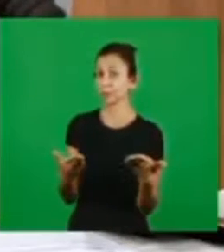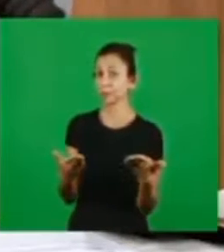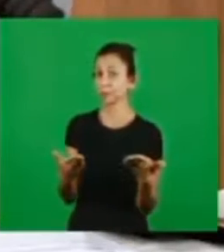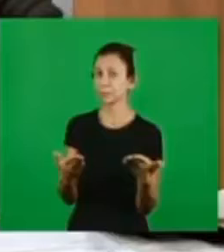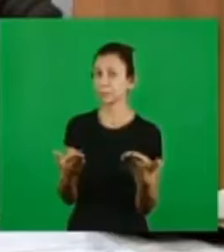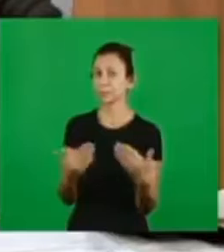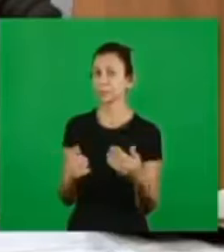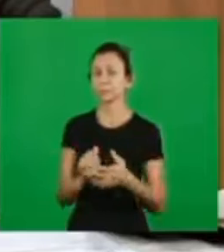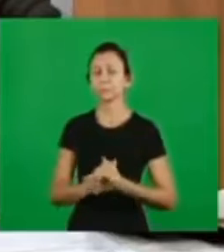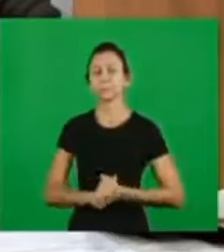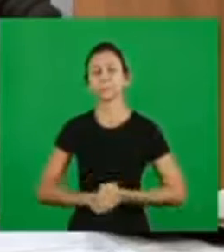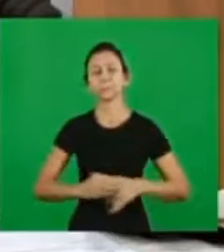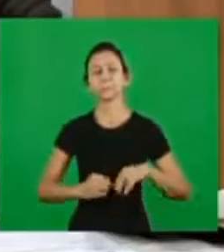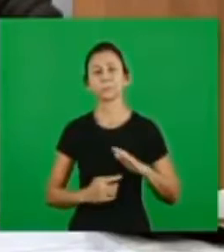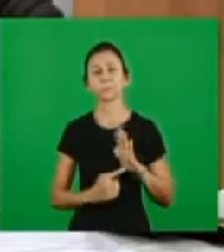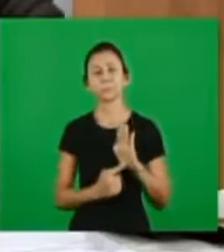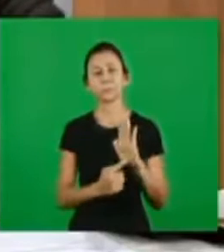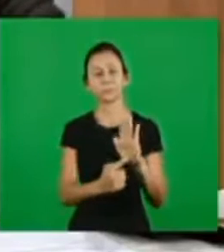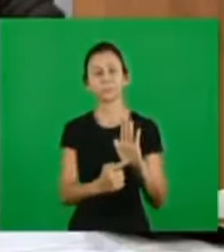going to